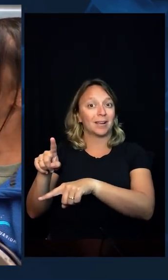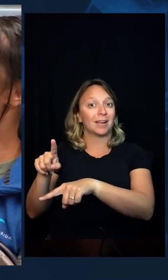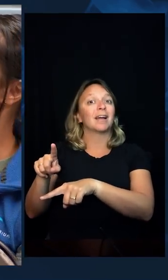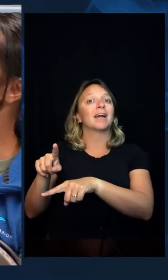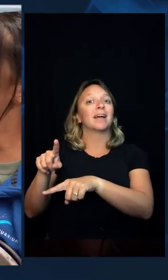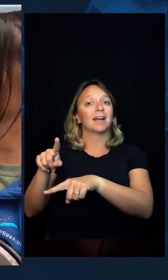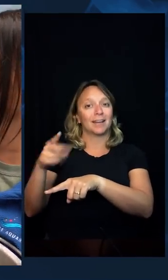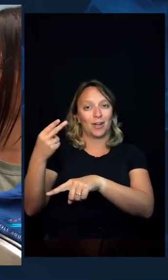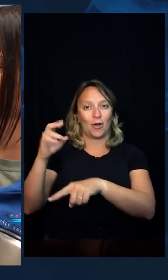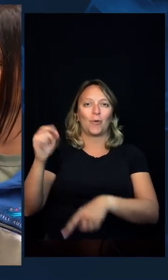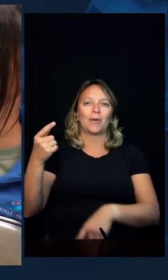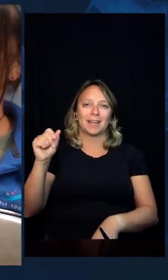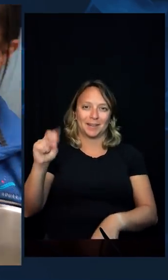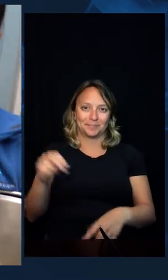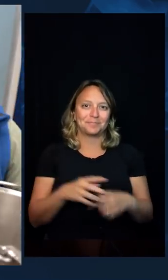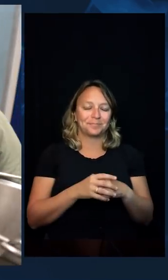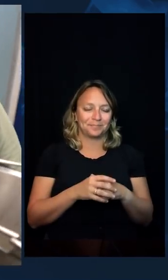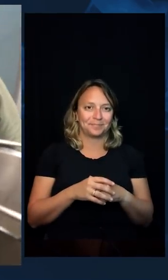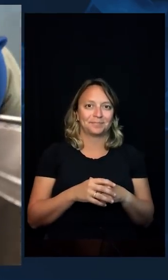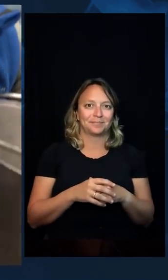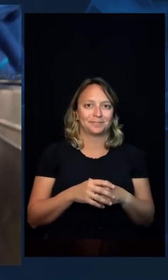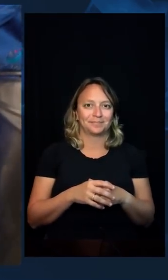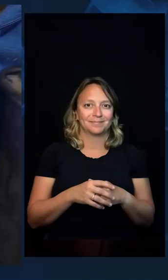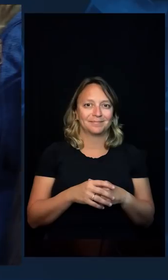this one is for Hogan.